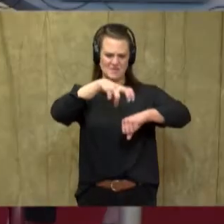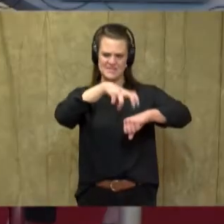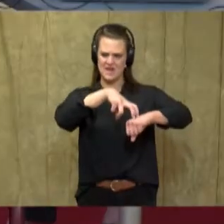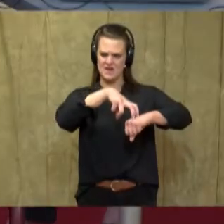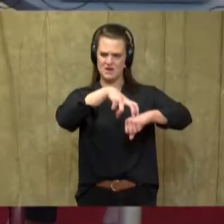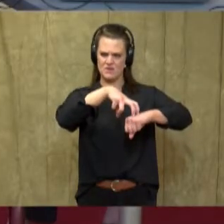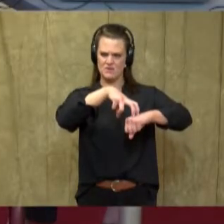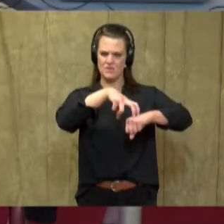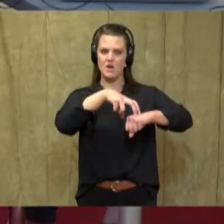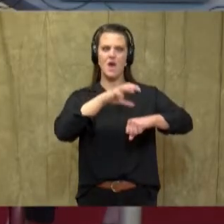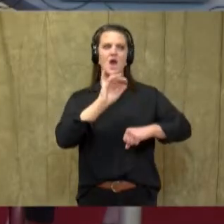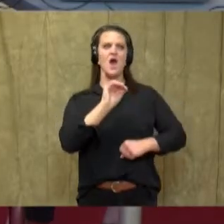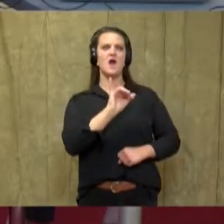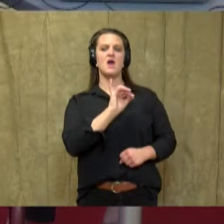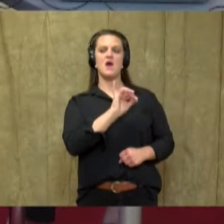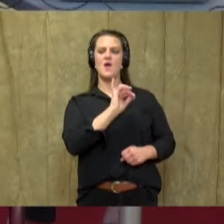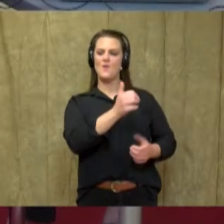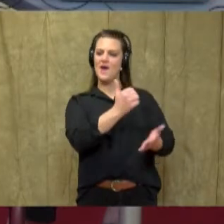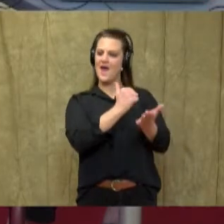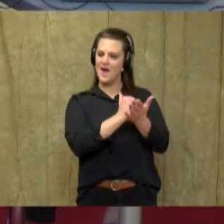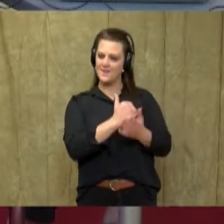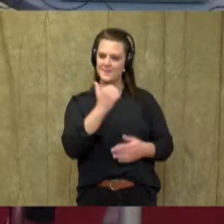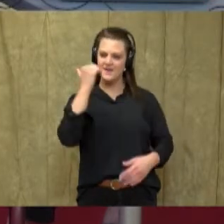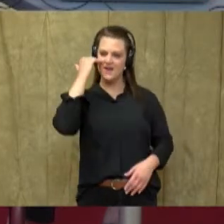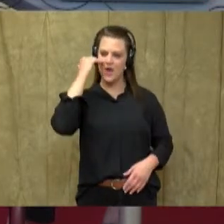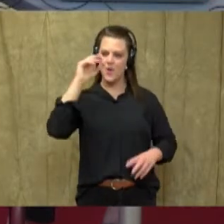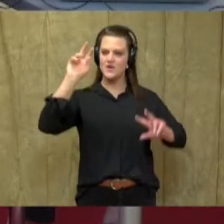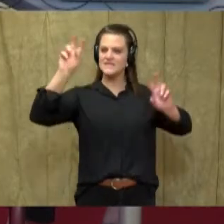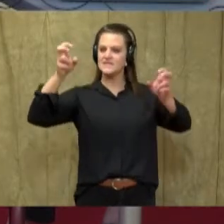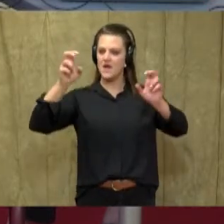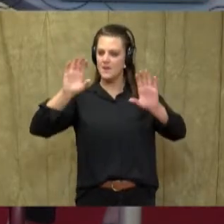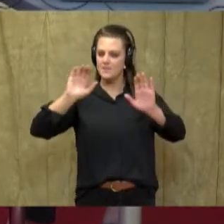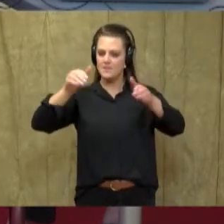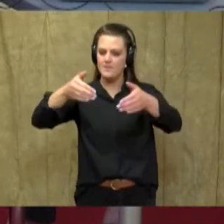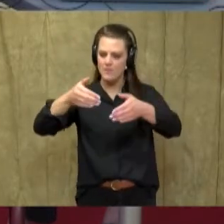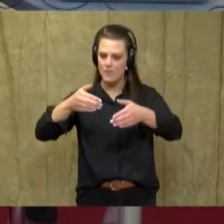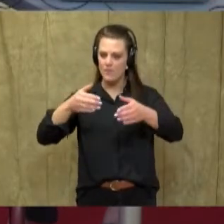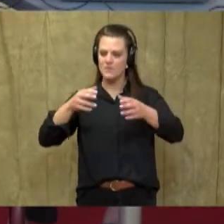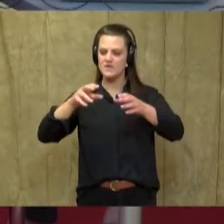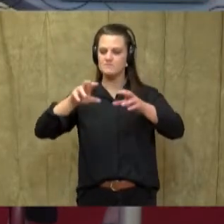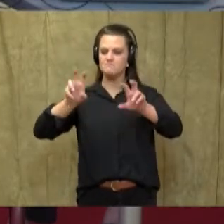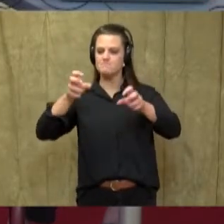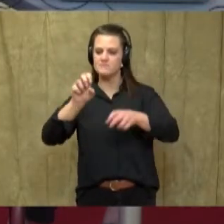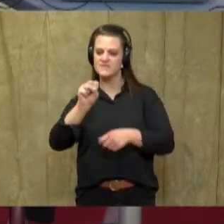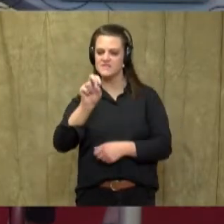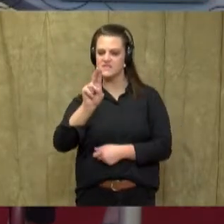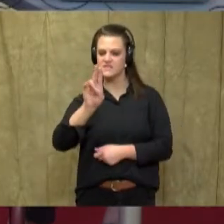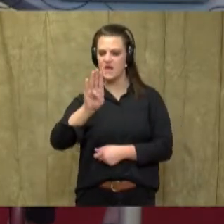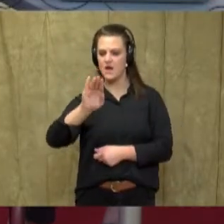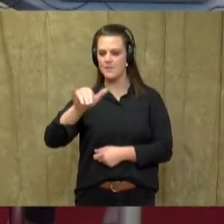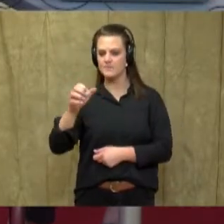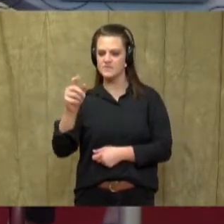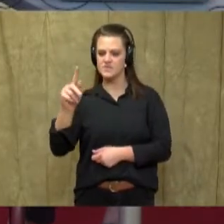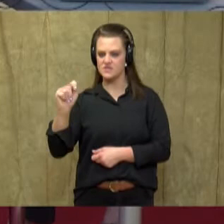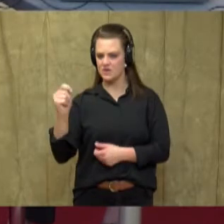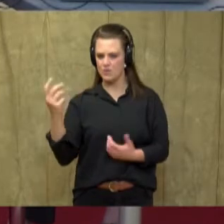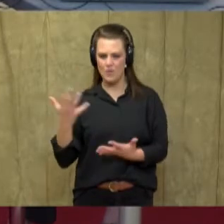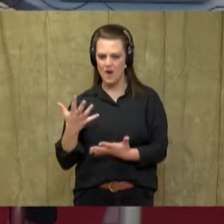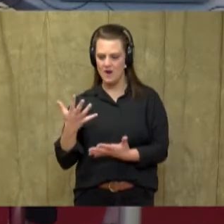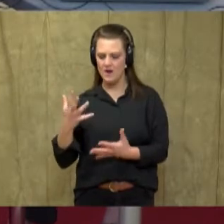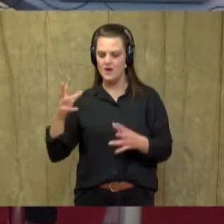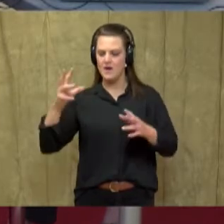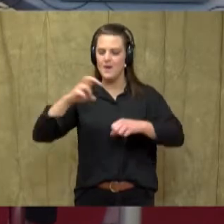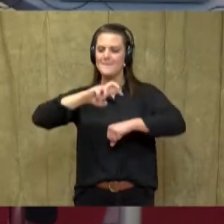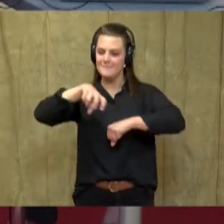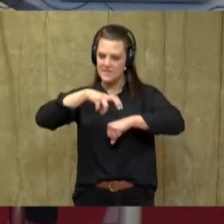potato. Oh, it helps me know what the topic, what the subject is about. And that helps me